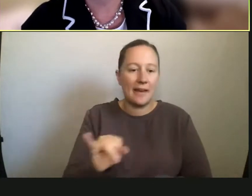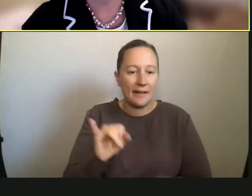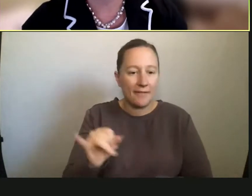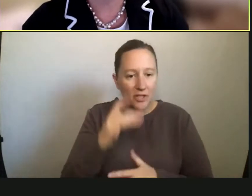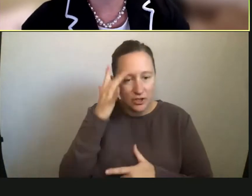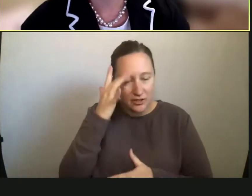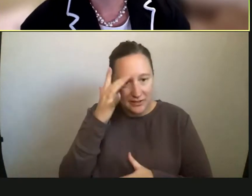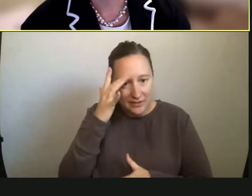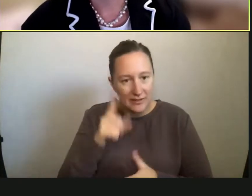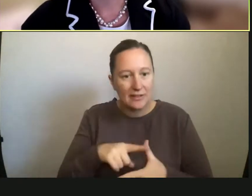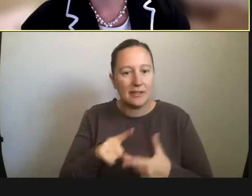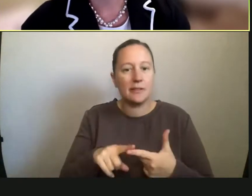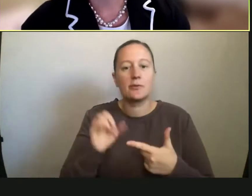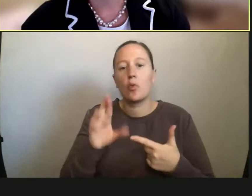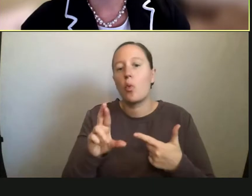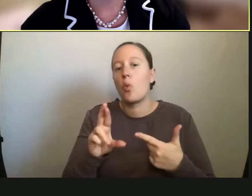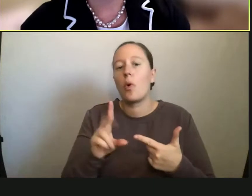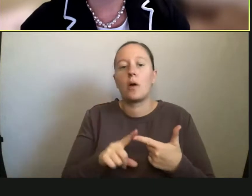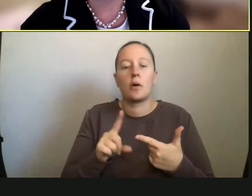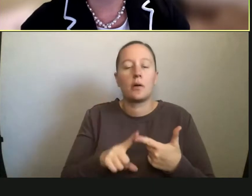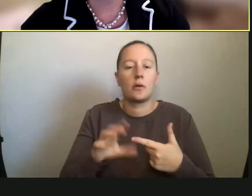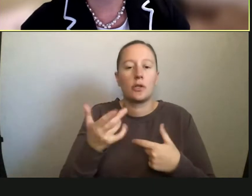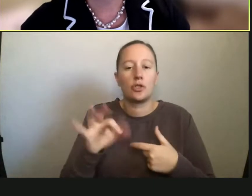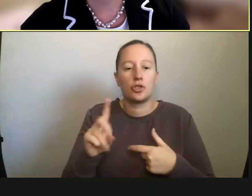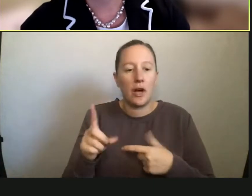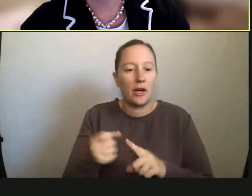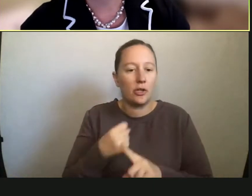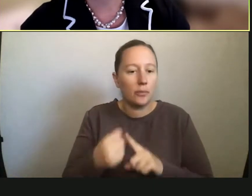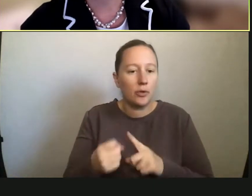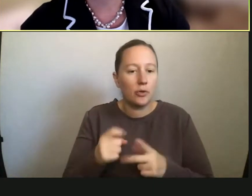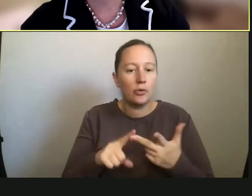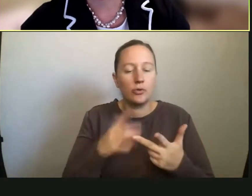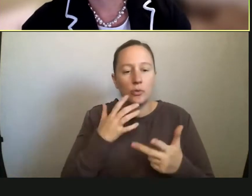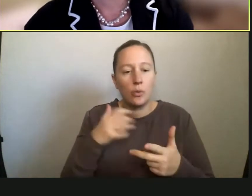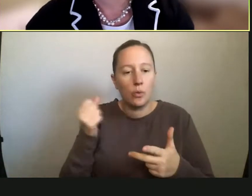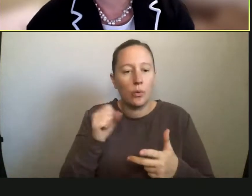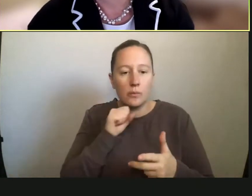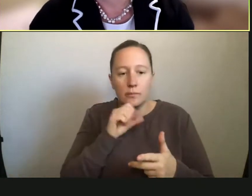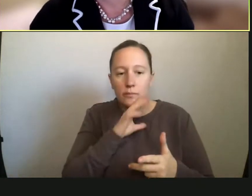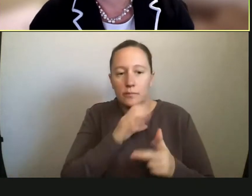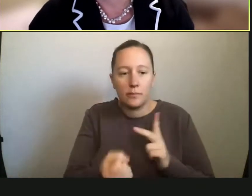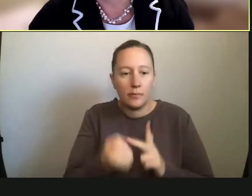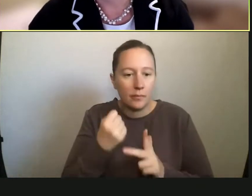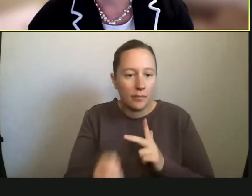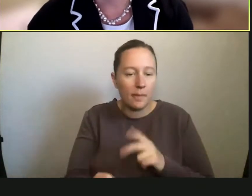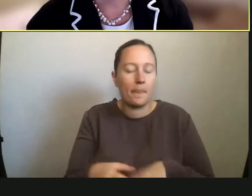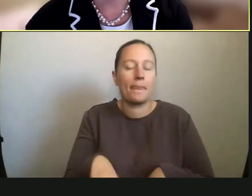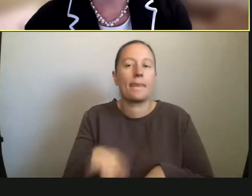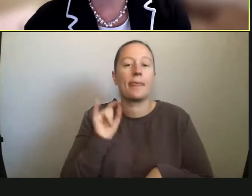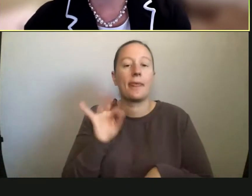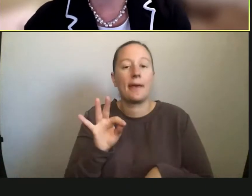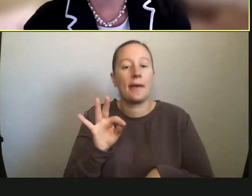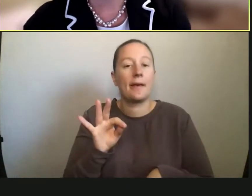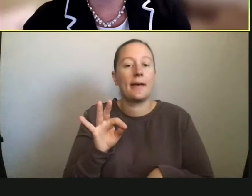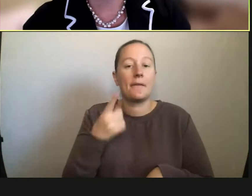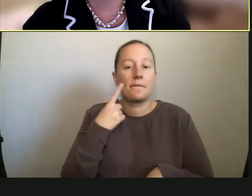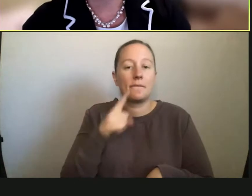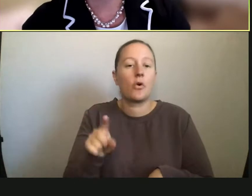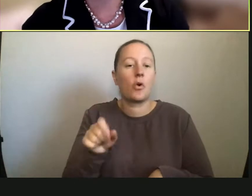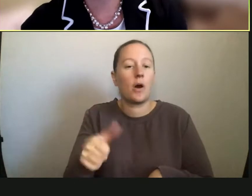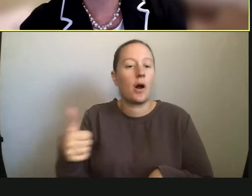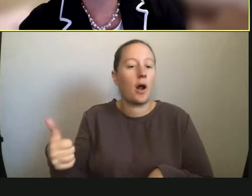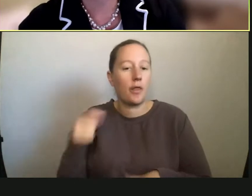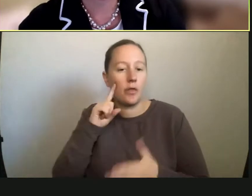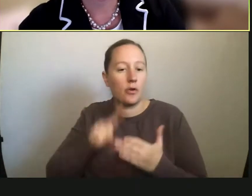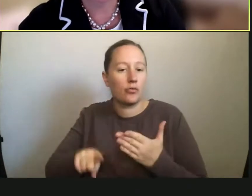disease or like child abuse or elder abuse, if it is for other